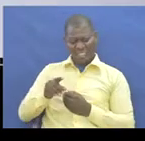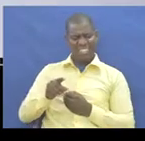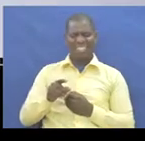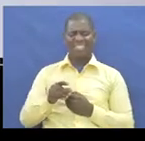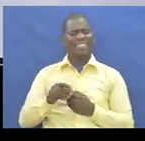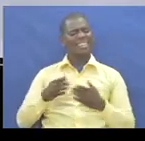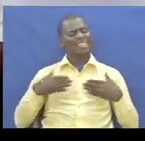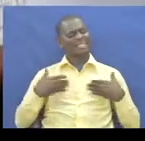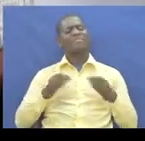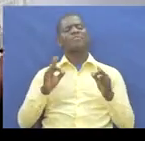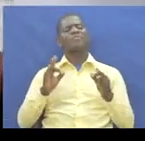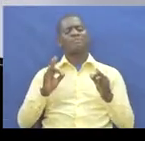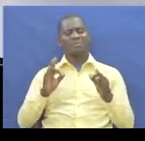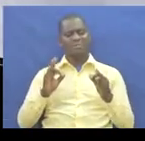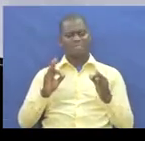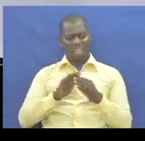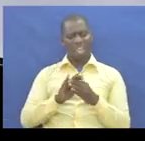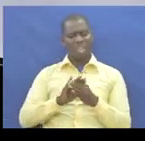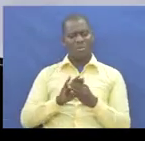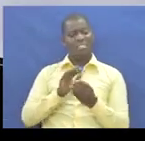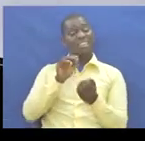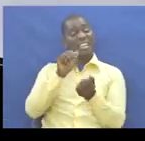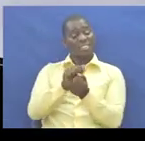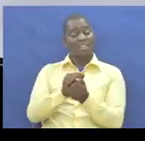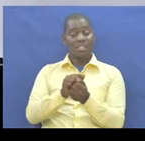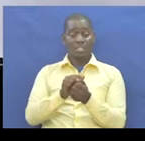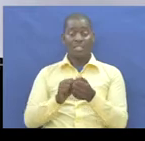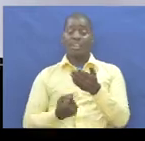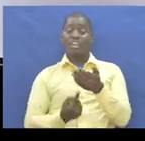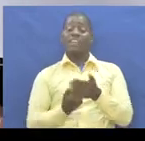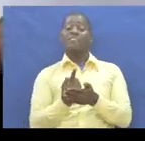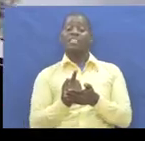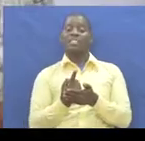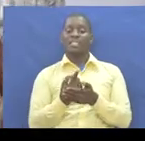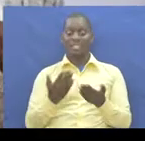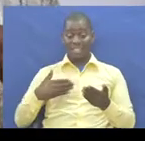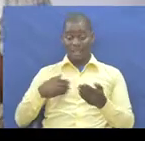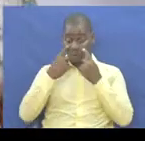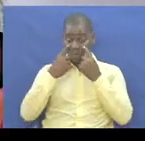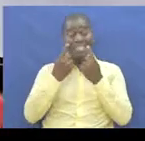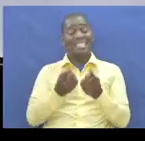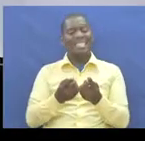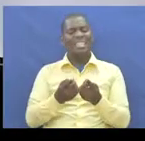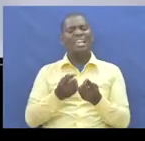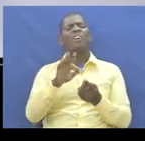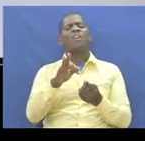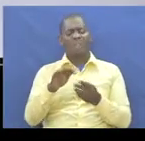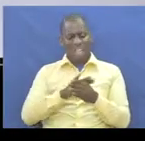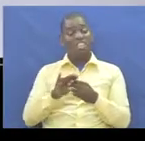Dear student, you know, studying physics is a very interesting aspect. For every kind of